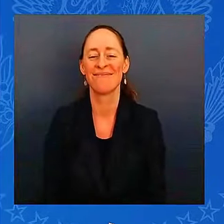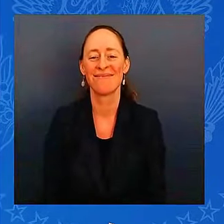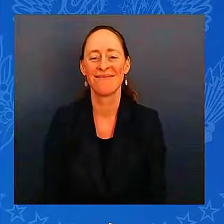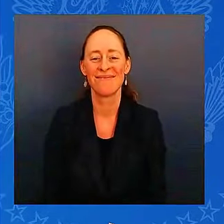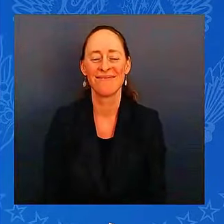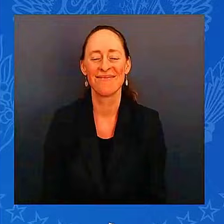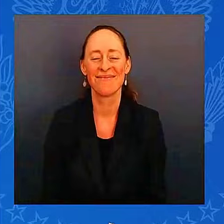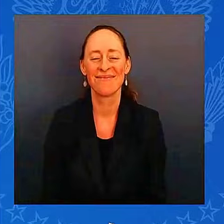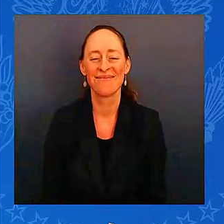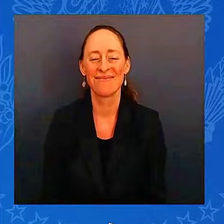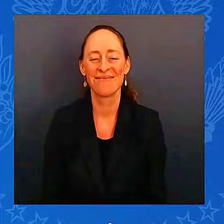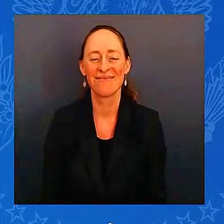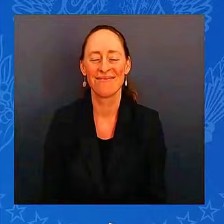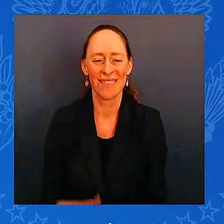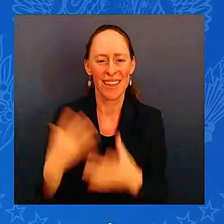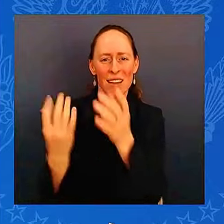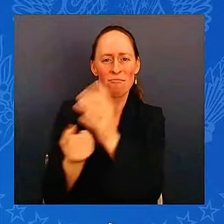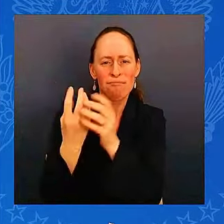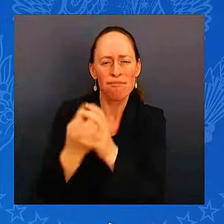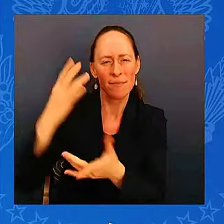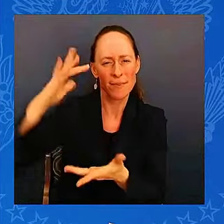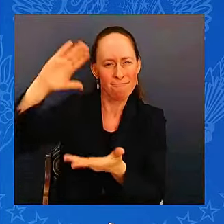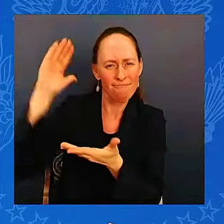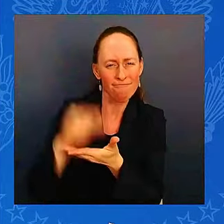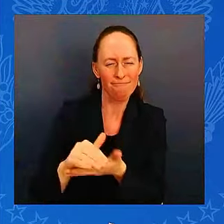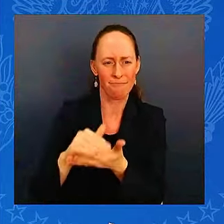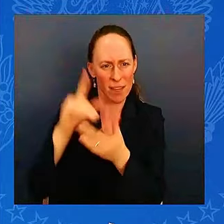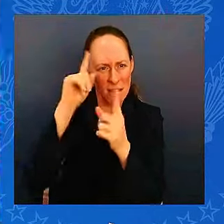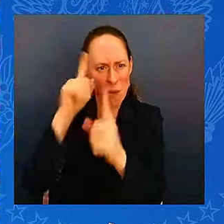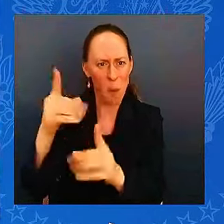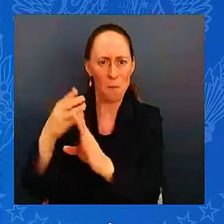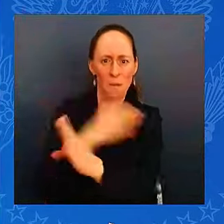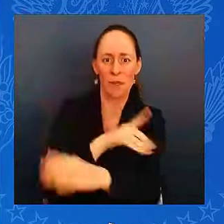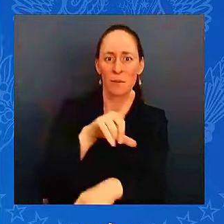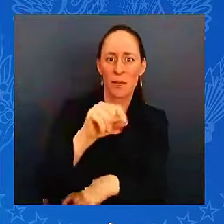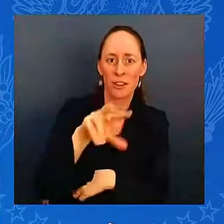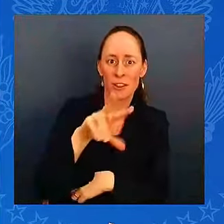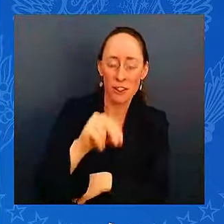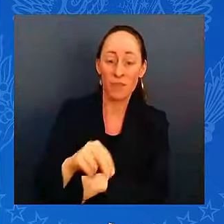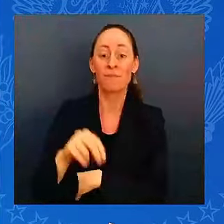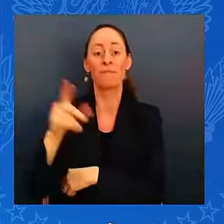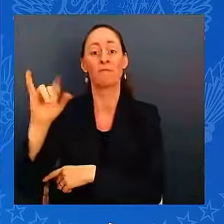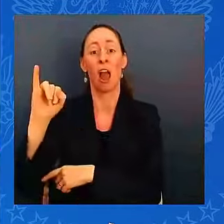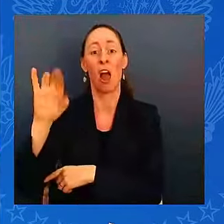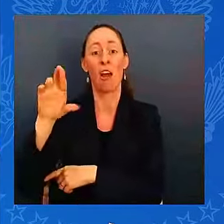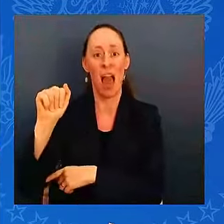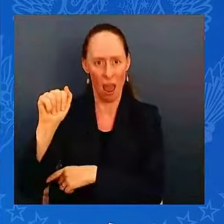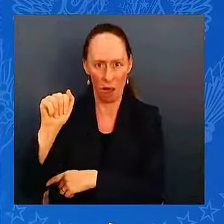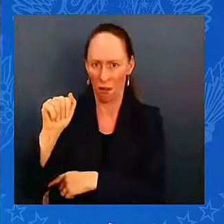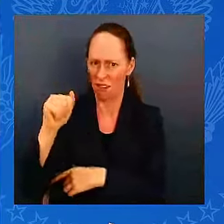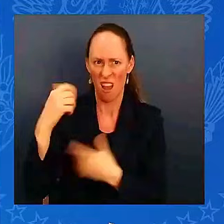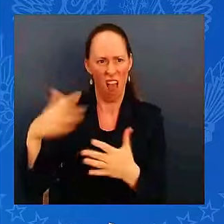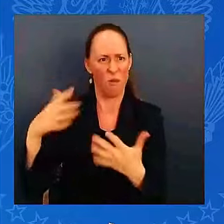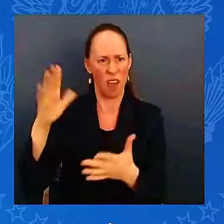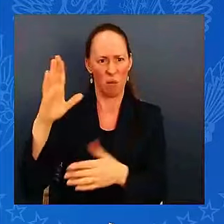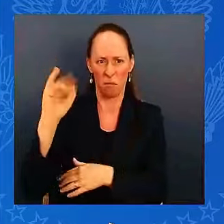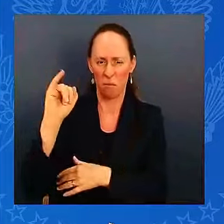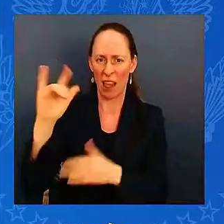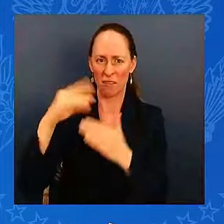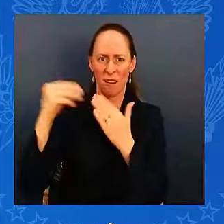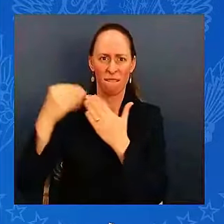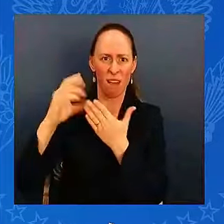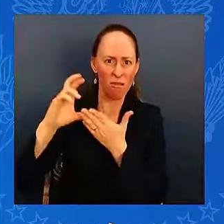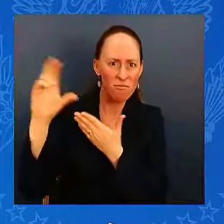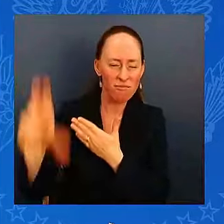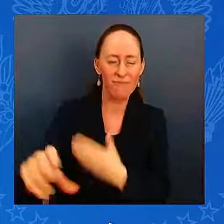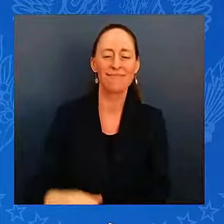Act includes more than $400 billion of new spending. President Biden. President Biden, thank you. Thank you,